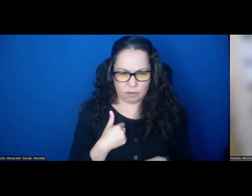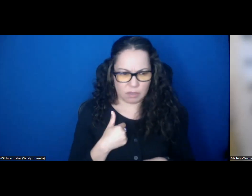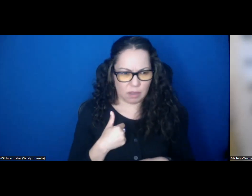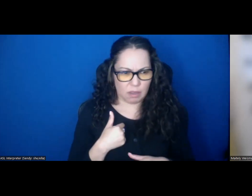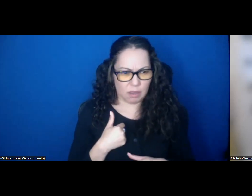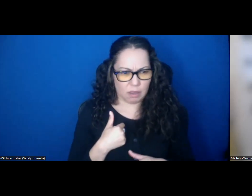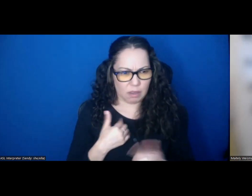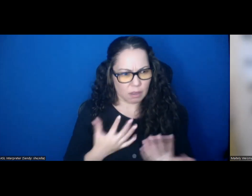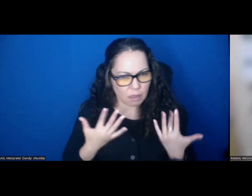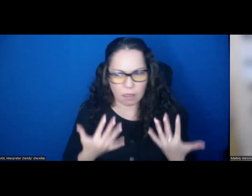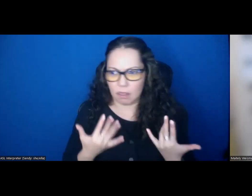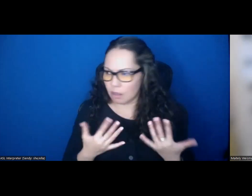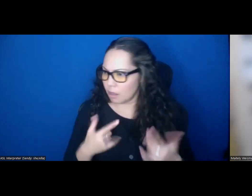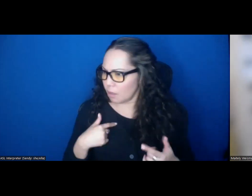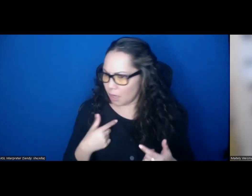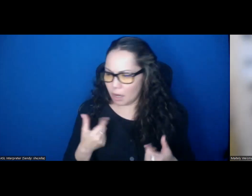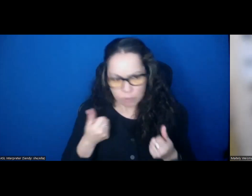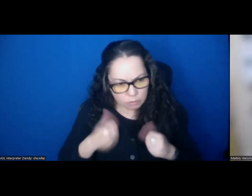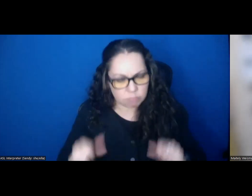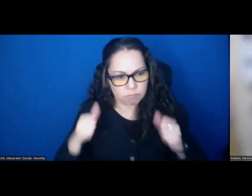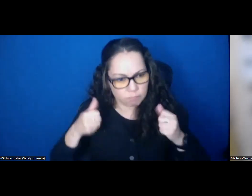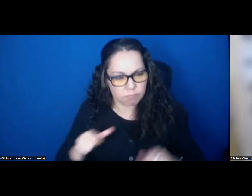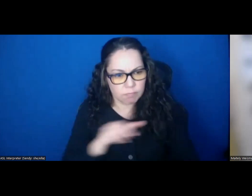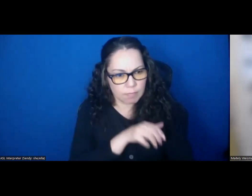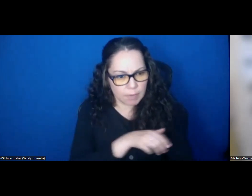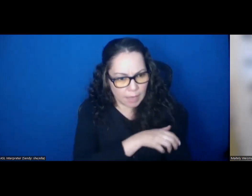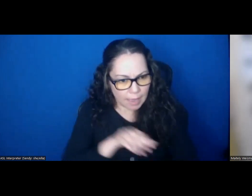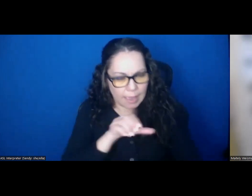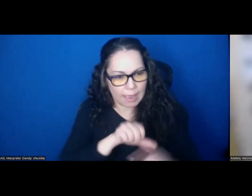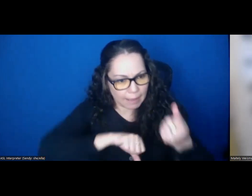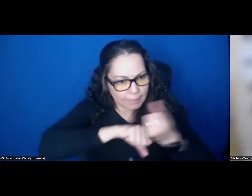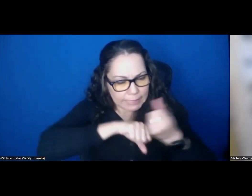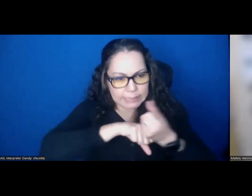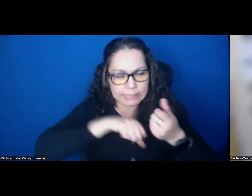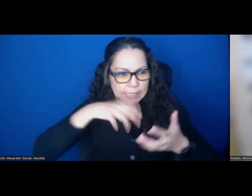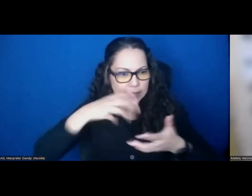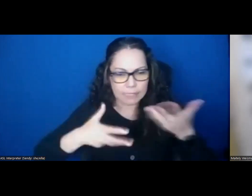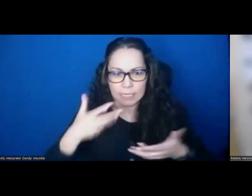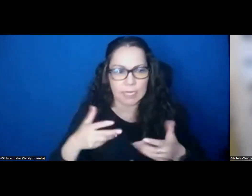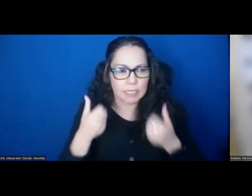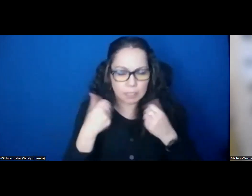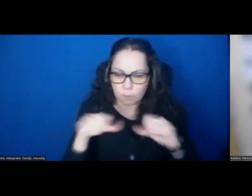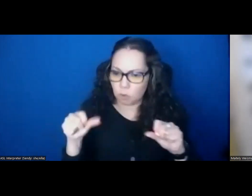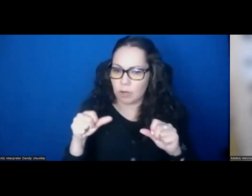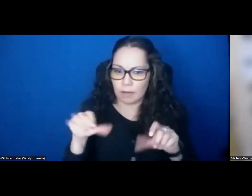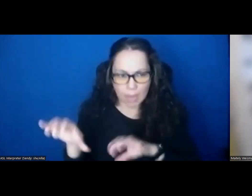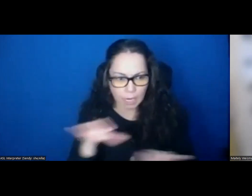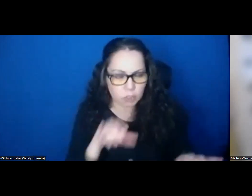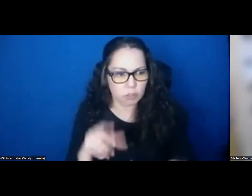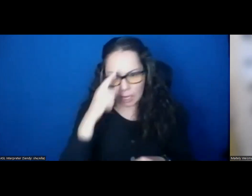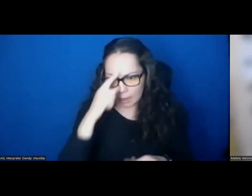was unrelenting in my advocacy. After months of persuasive effort and supportive actions, I thought surely